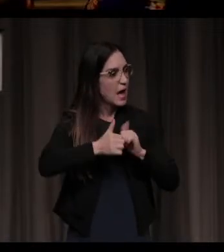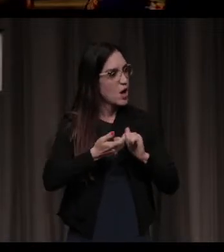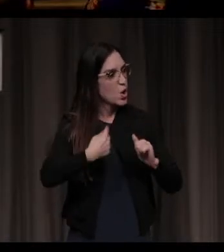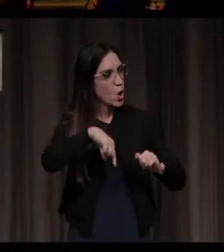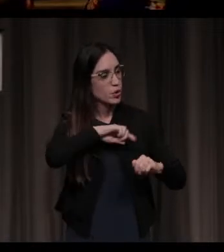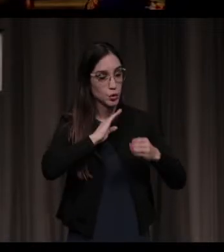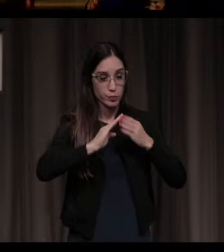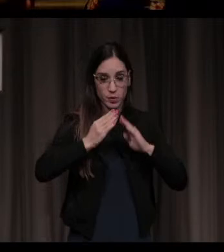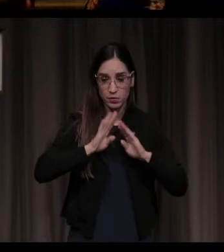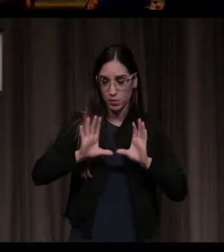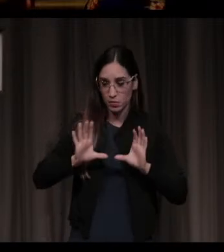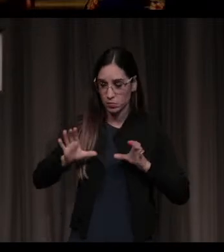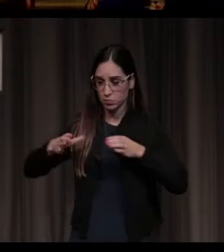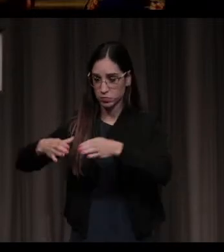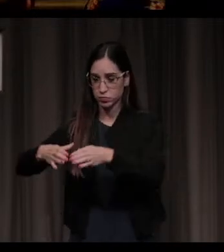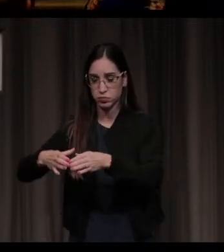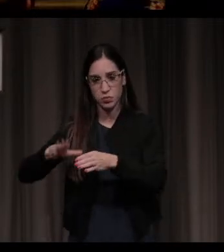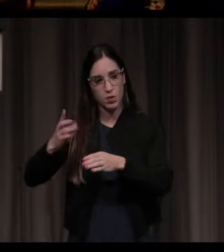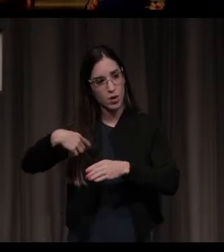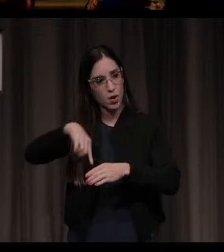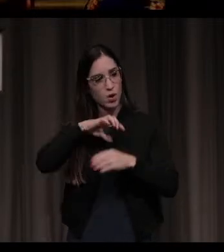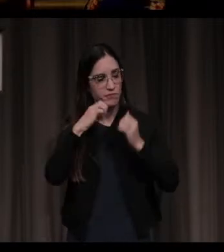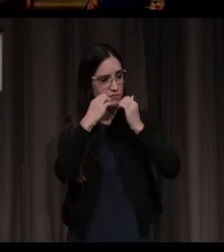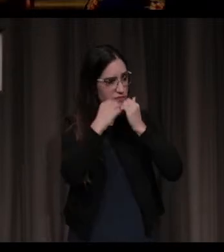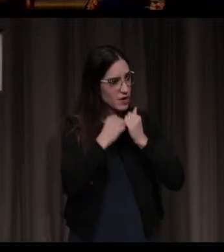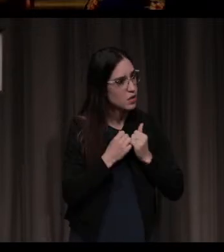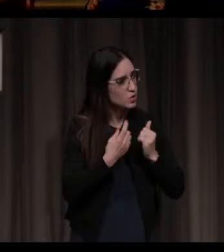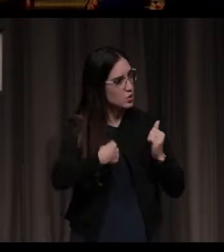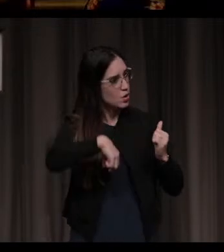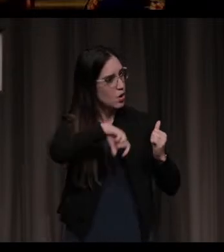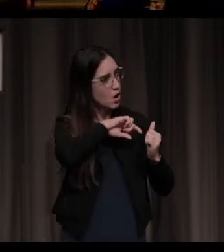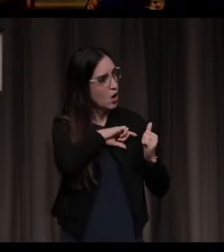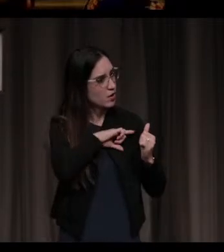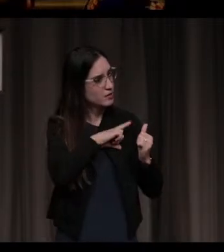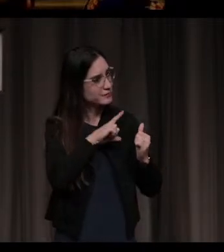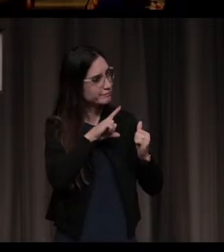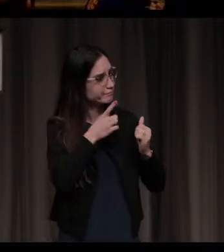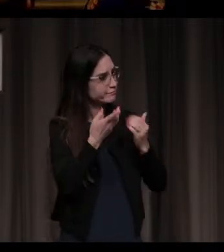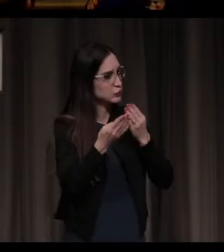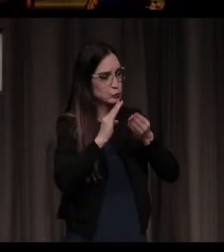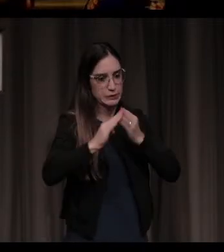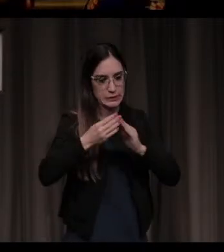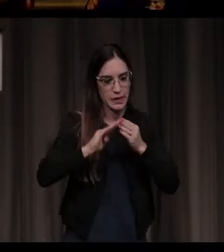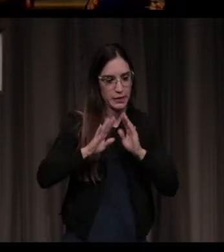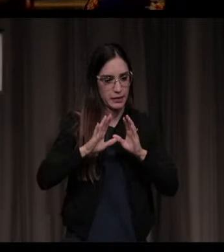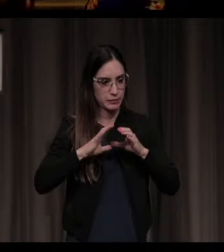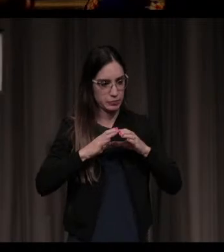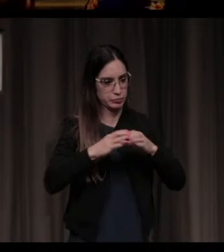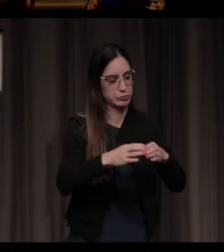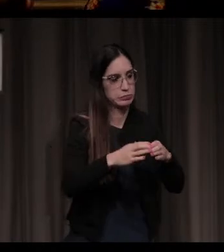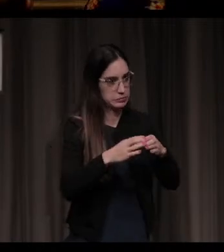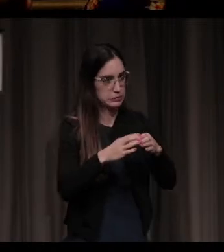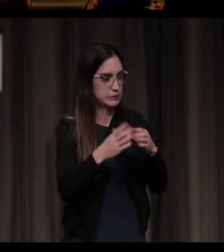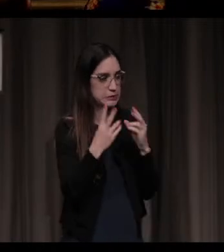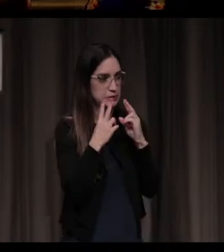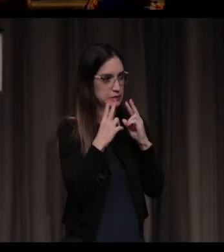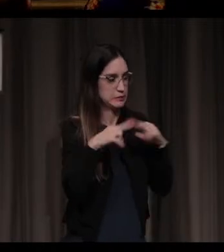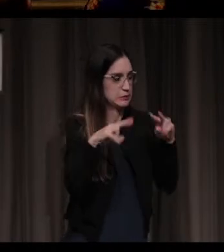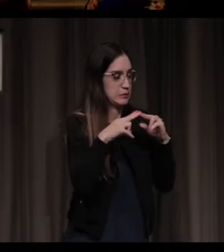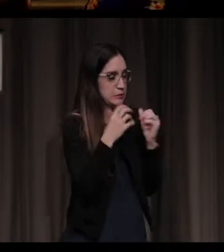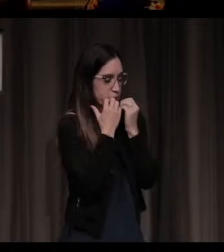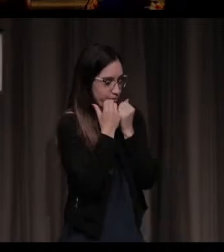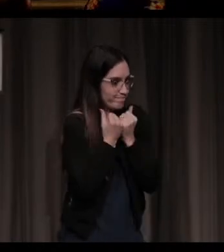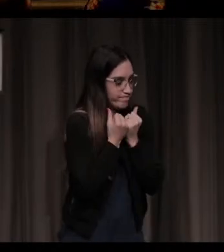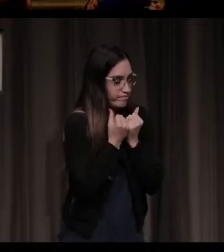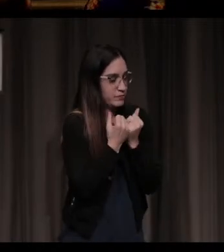the broader society of clans that we uphold. And so I think that so much